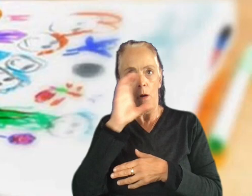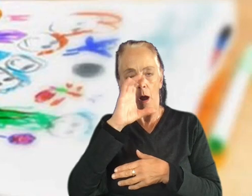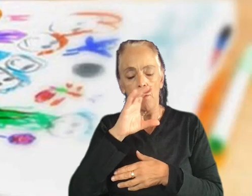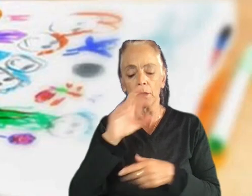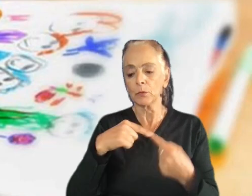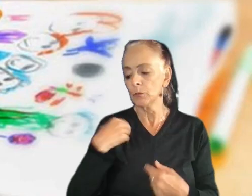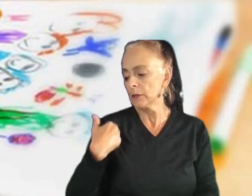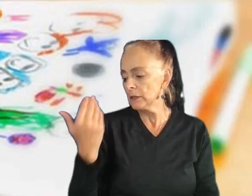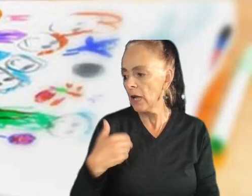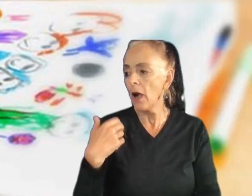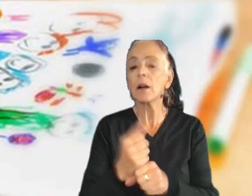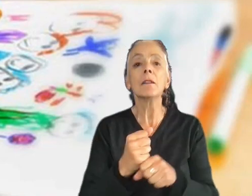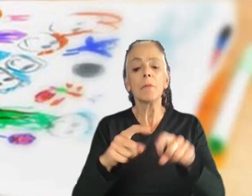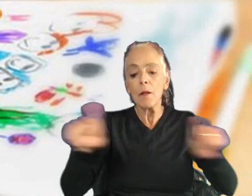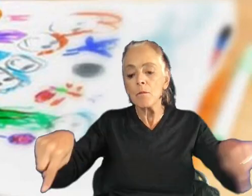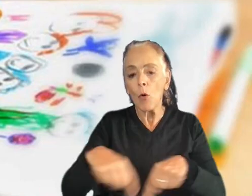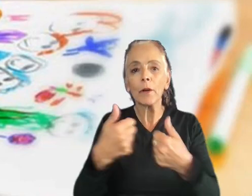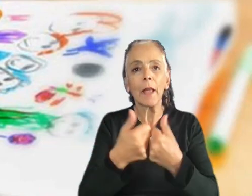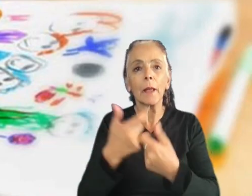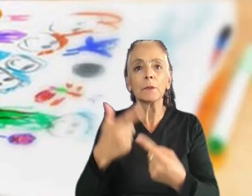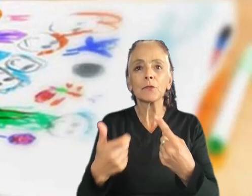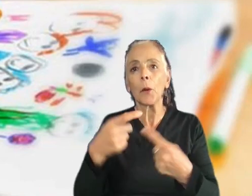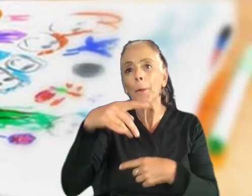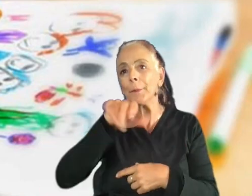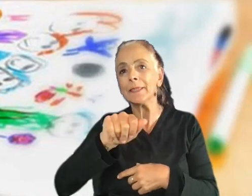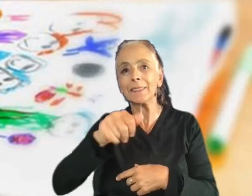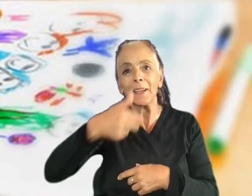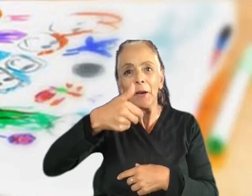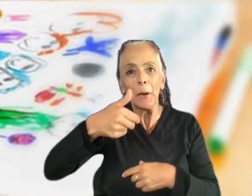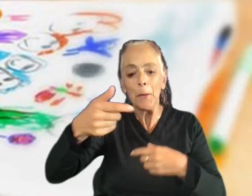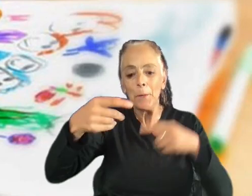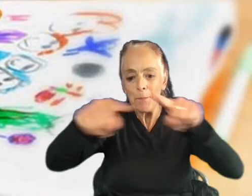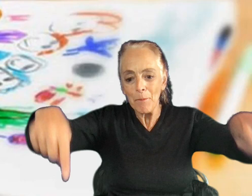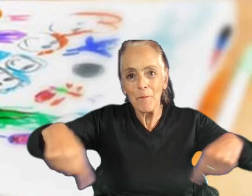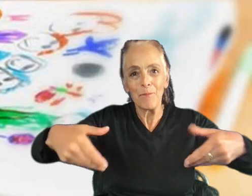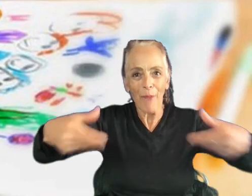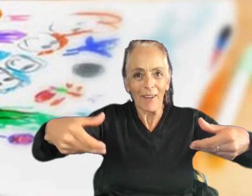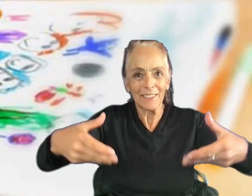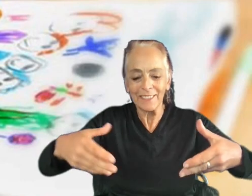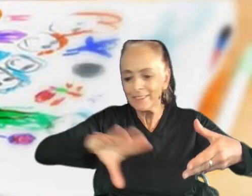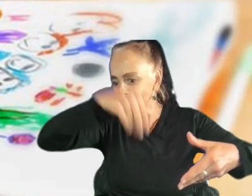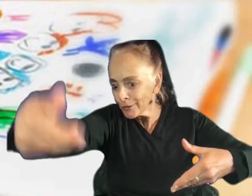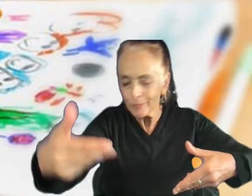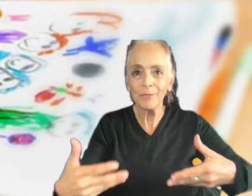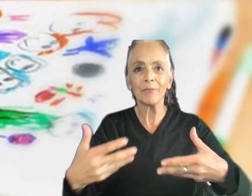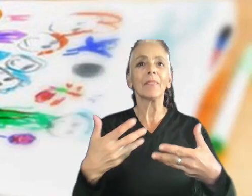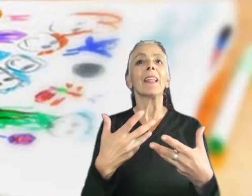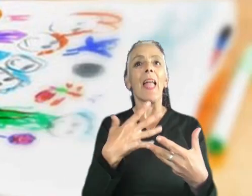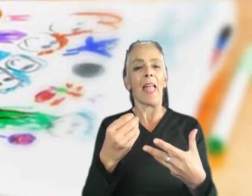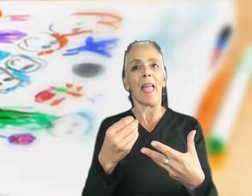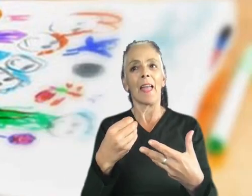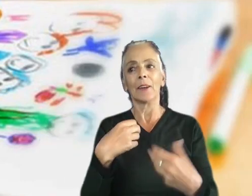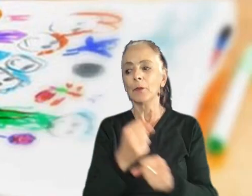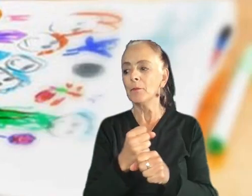make board games out of empty pizza boxes. I was pretty proud of those. They were both the board and the box. I would make levels for my